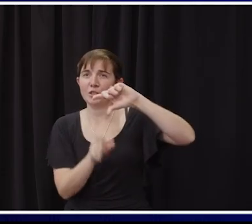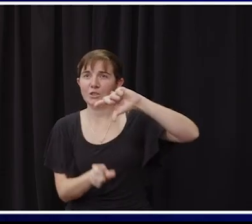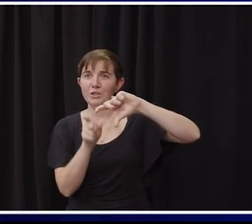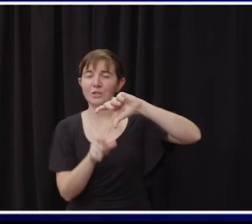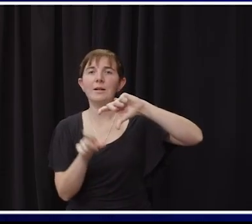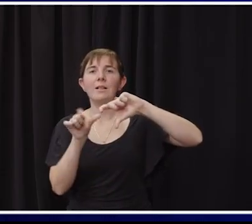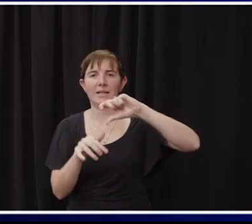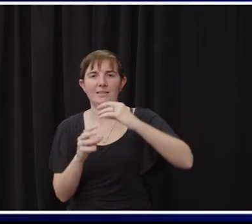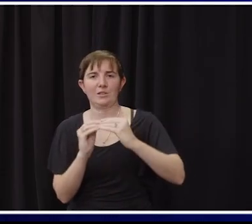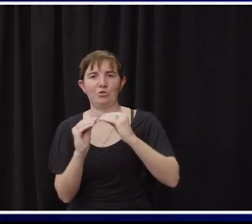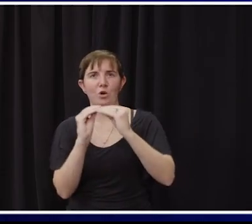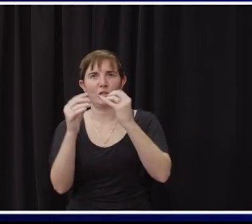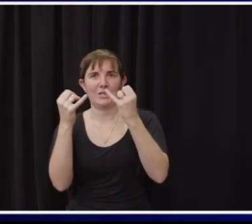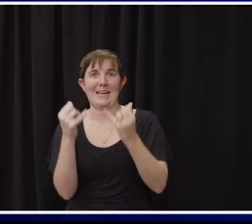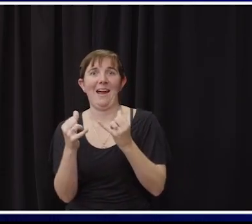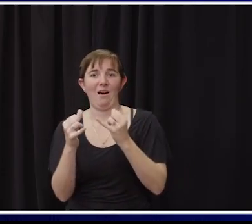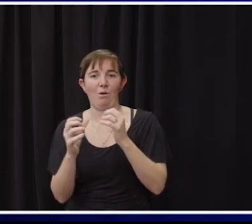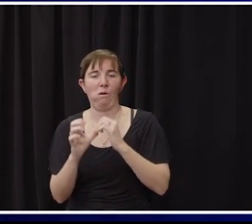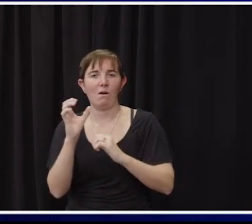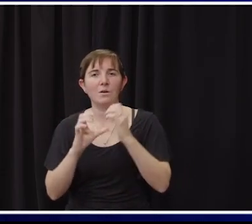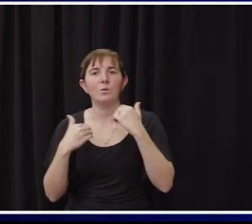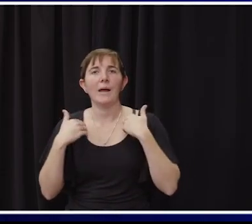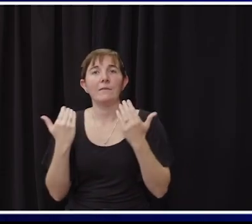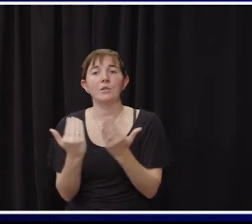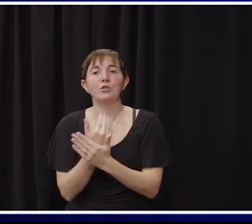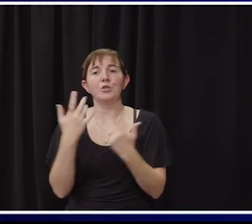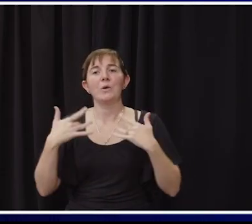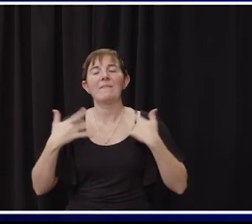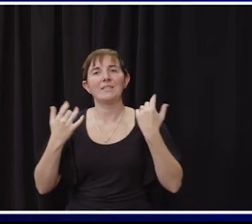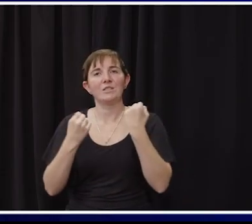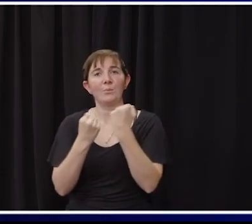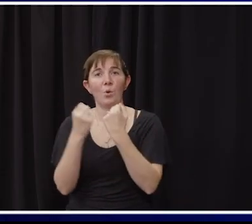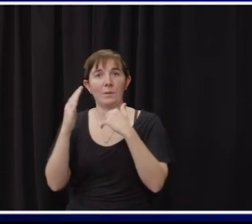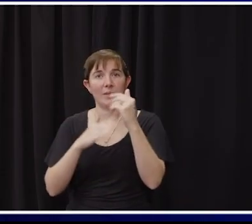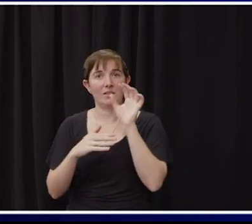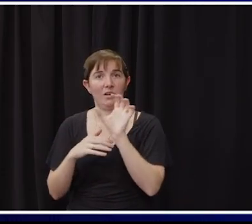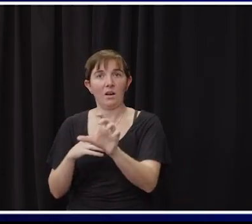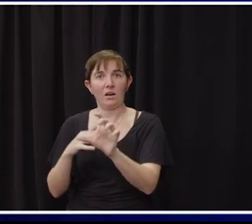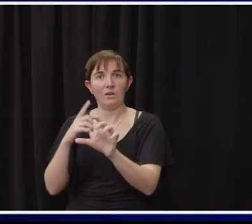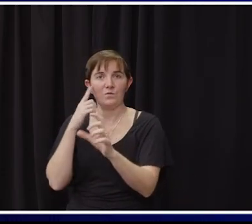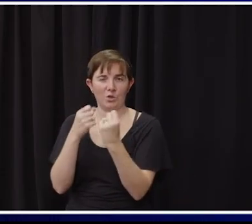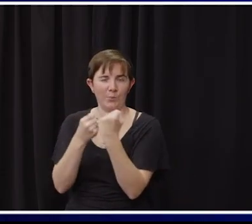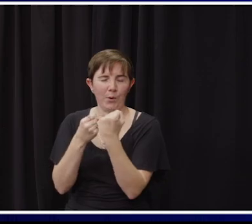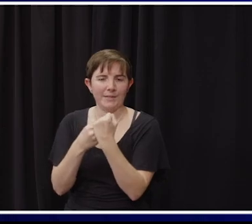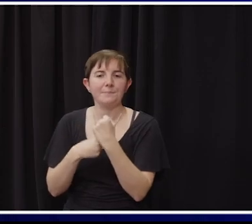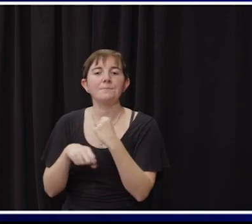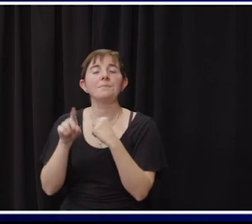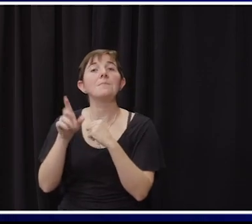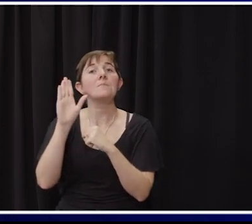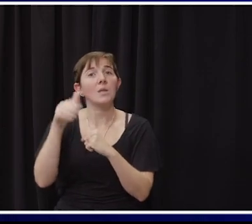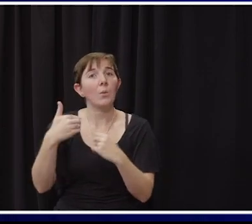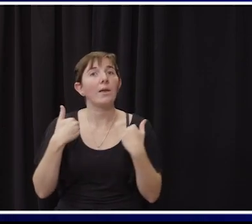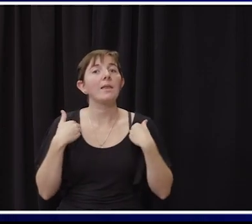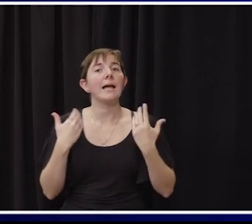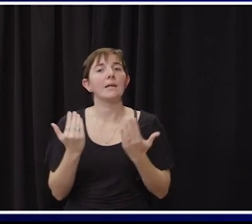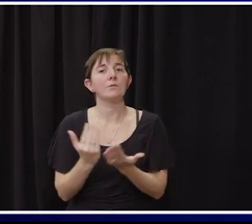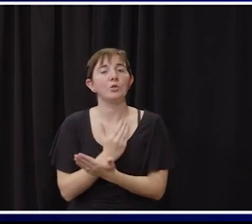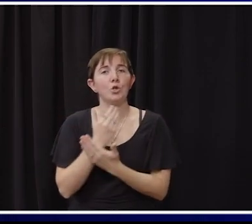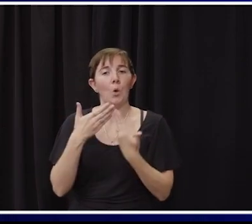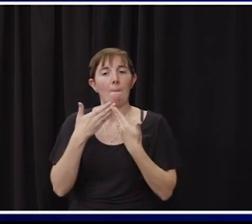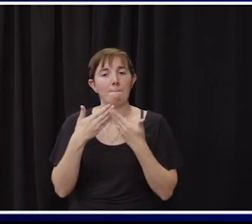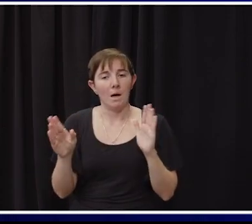that are under construction right now. So we have a new event support building going in, and it will have new